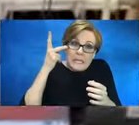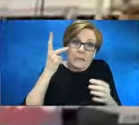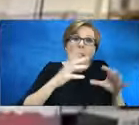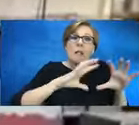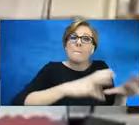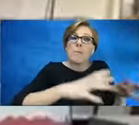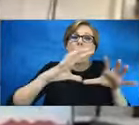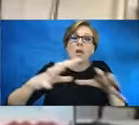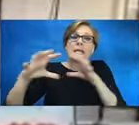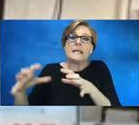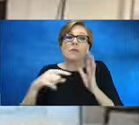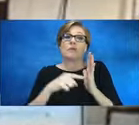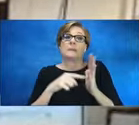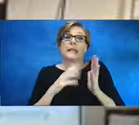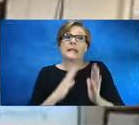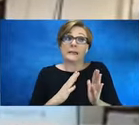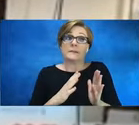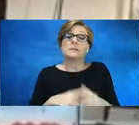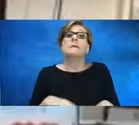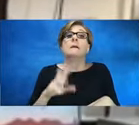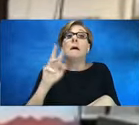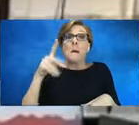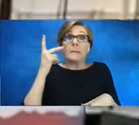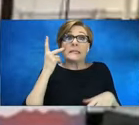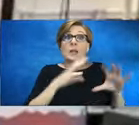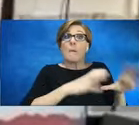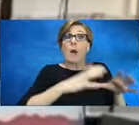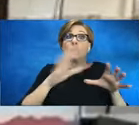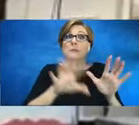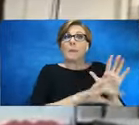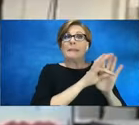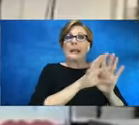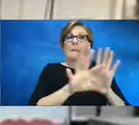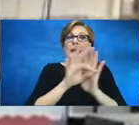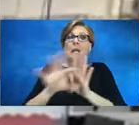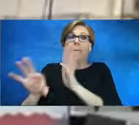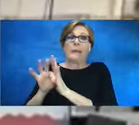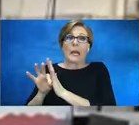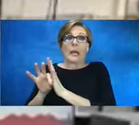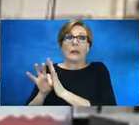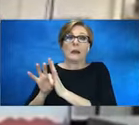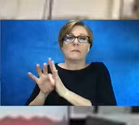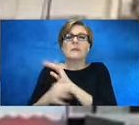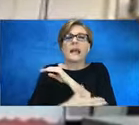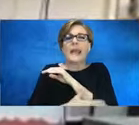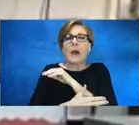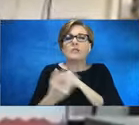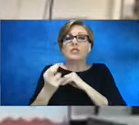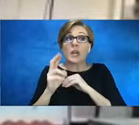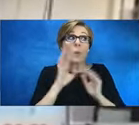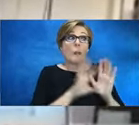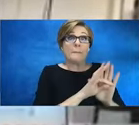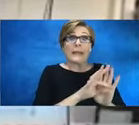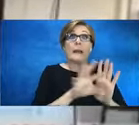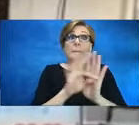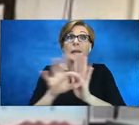the political parties. They're not our employees. So the political party, the county chairs, tell those observers and those